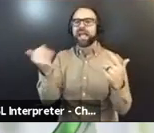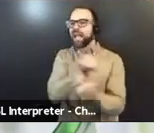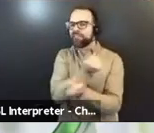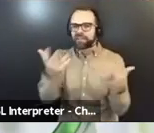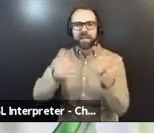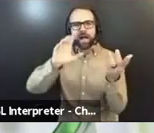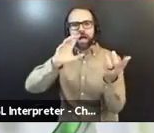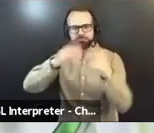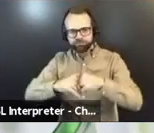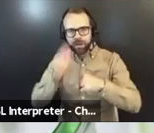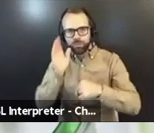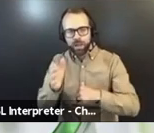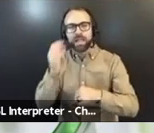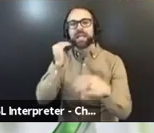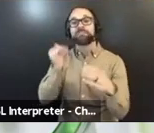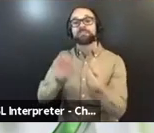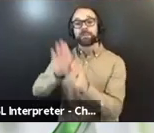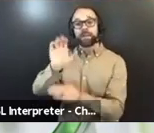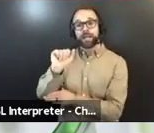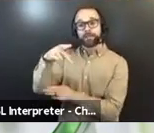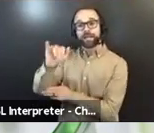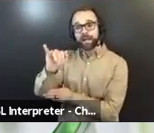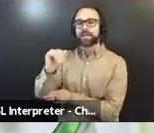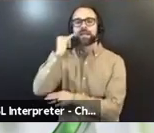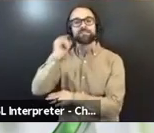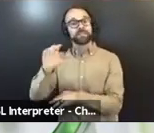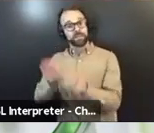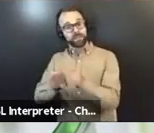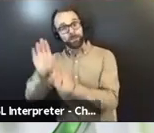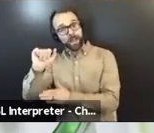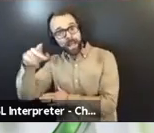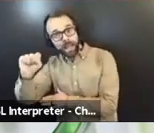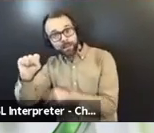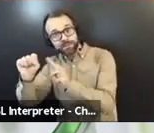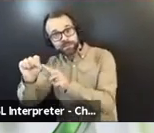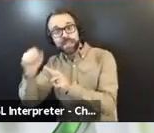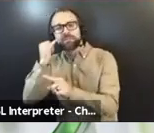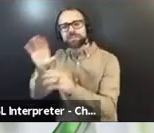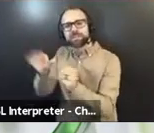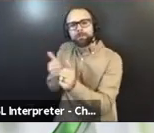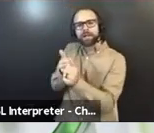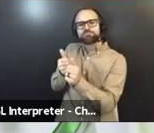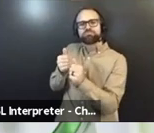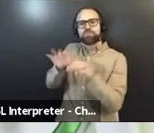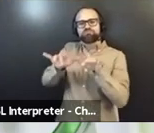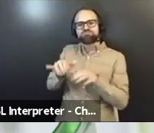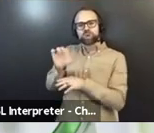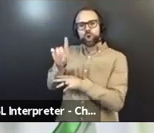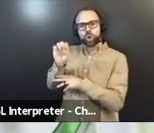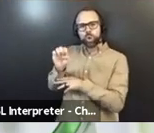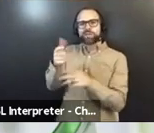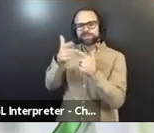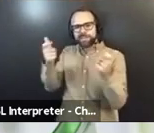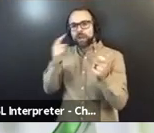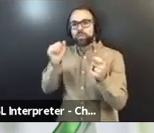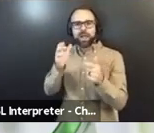APIs. But developing apps, long as it's not, long as there's a back end and you have issues, especially scale up and security, there's always going to be